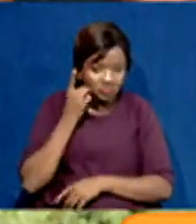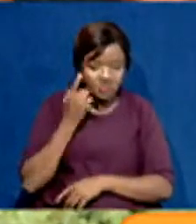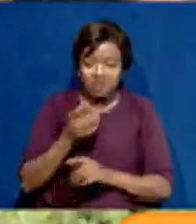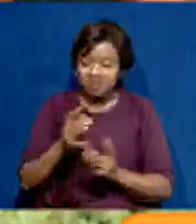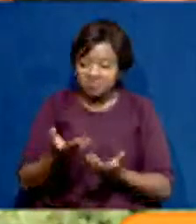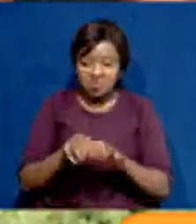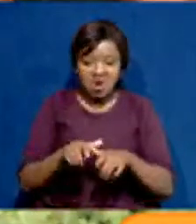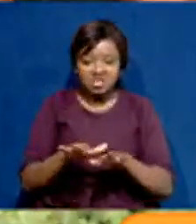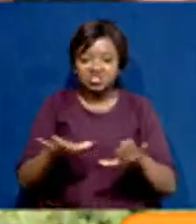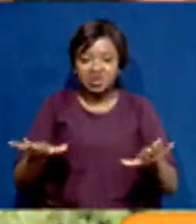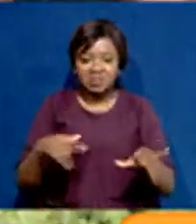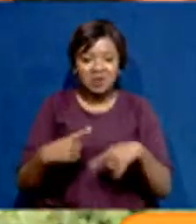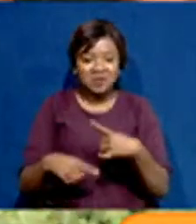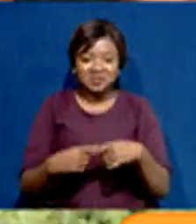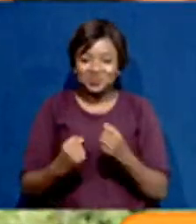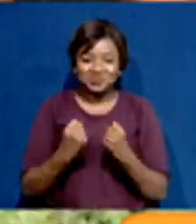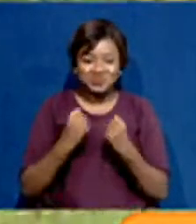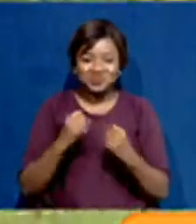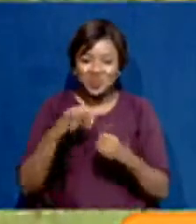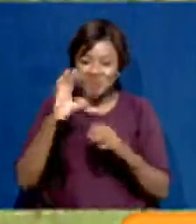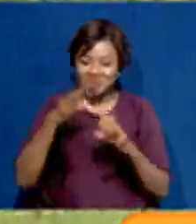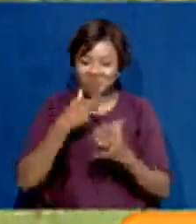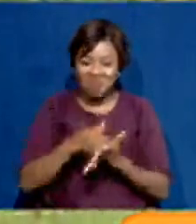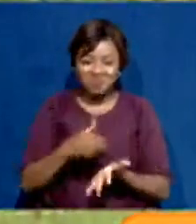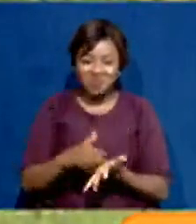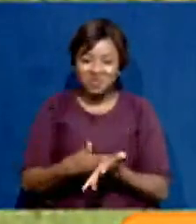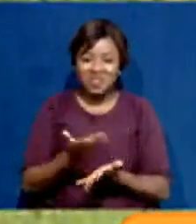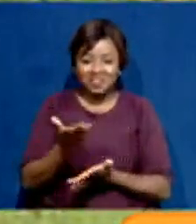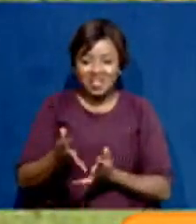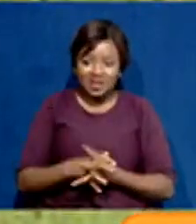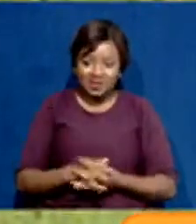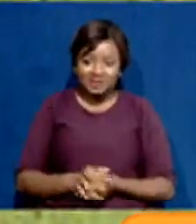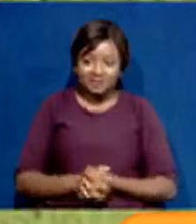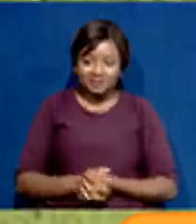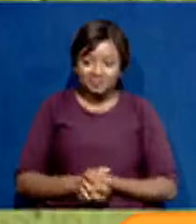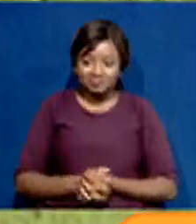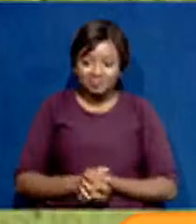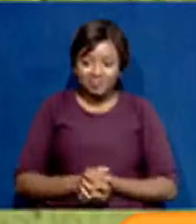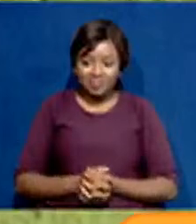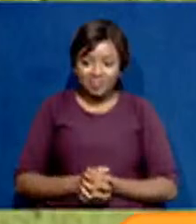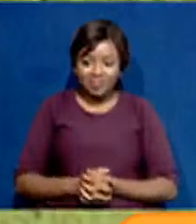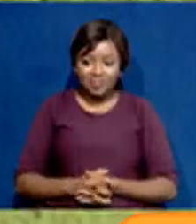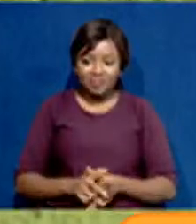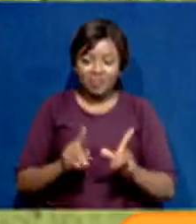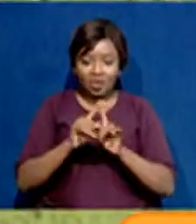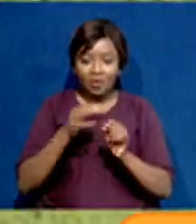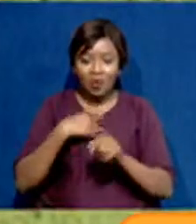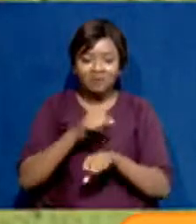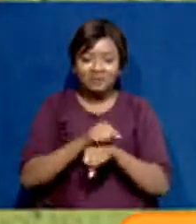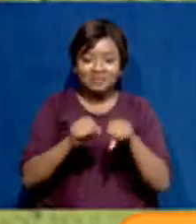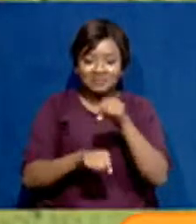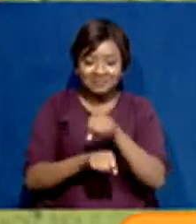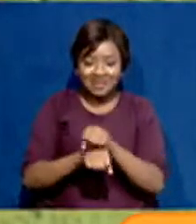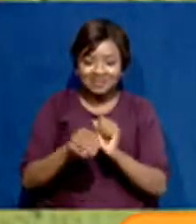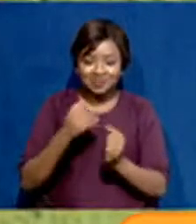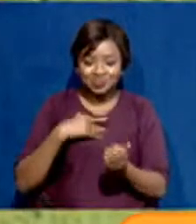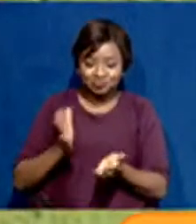yako inakuwa tu iko na mvua. Kuna ile kuna water harvesting structures